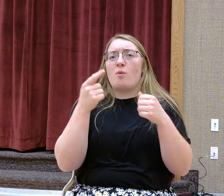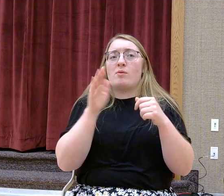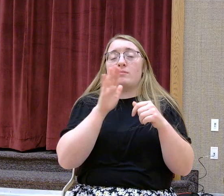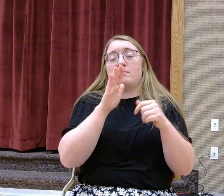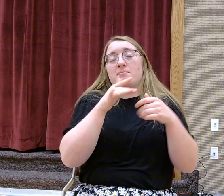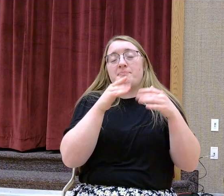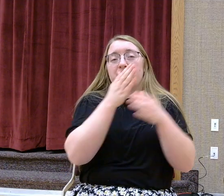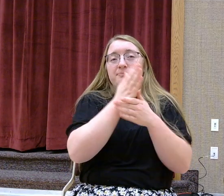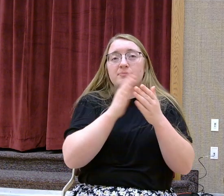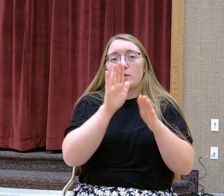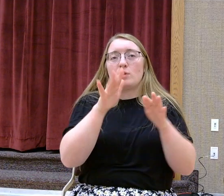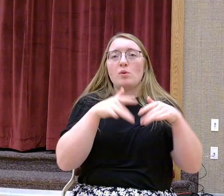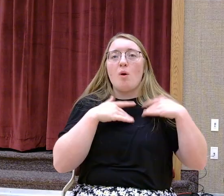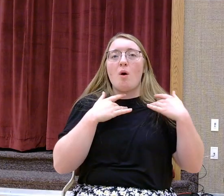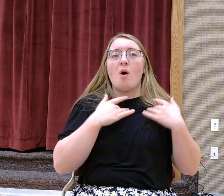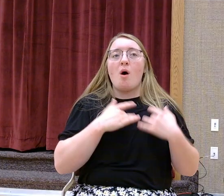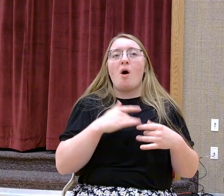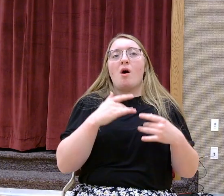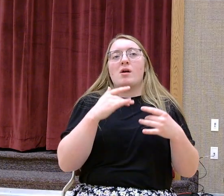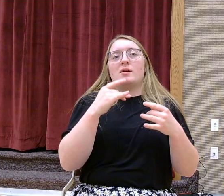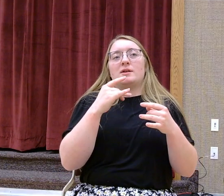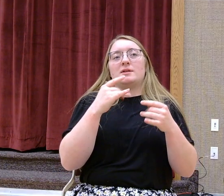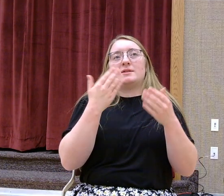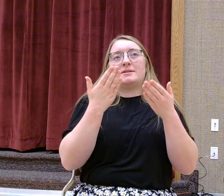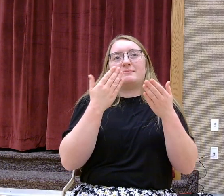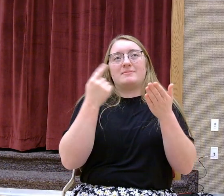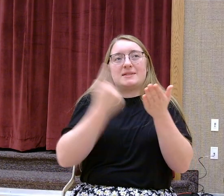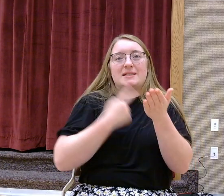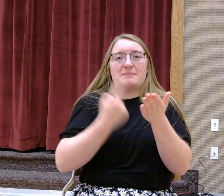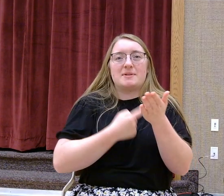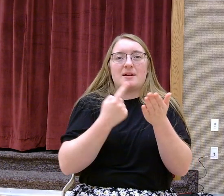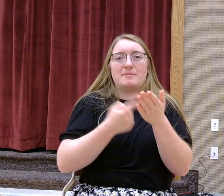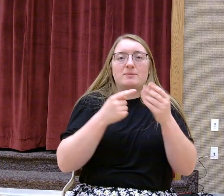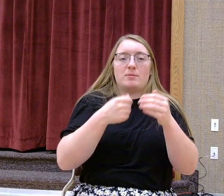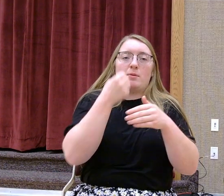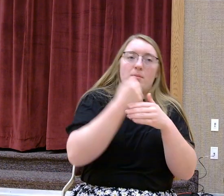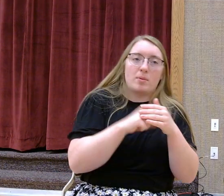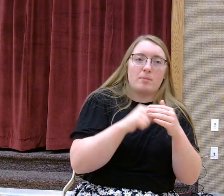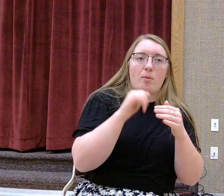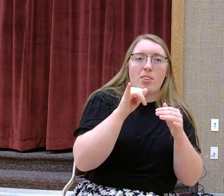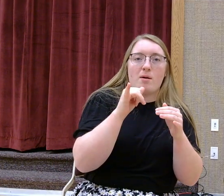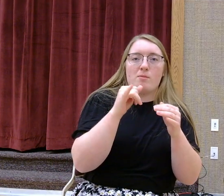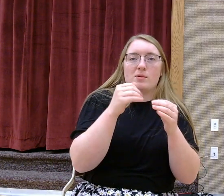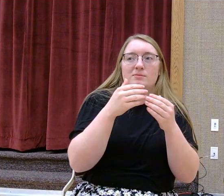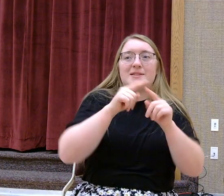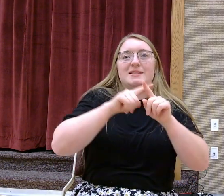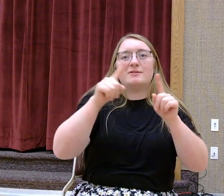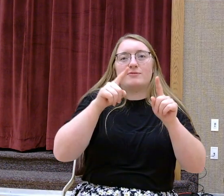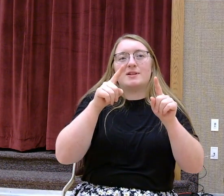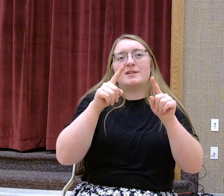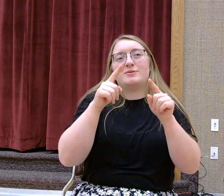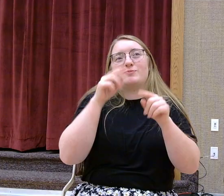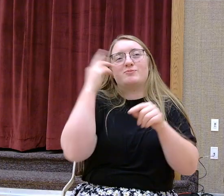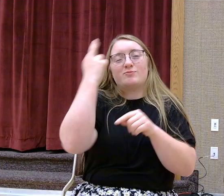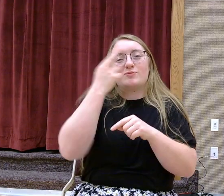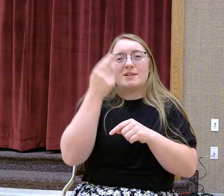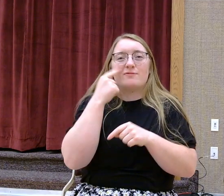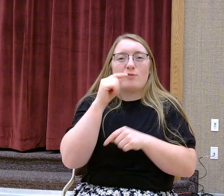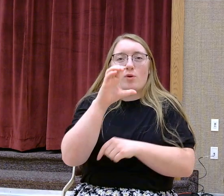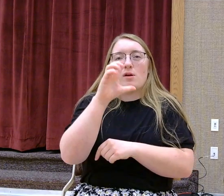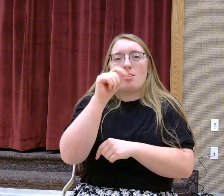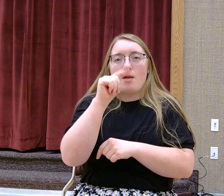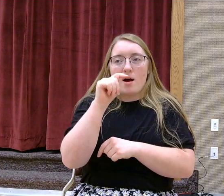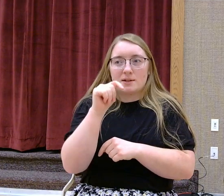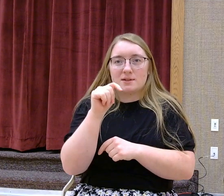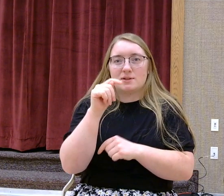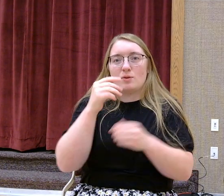that from birth didn't close, and so that can form clots. There's multiple things that can form clots. High cholesterol, you get plaque in your